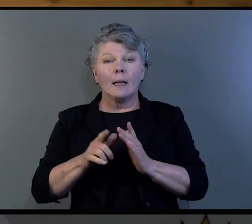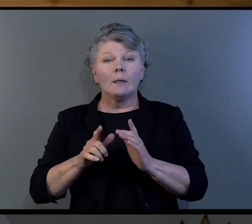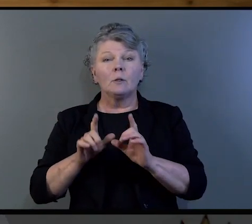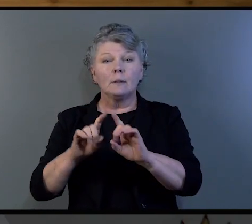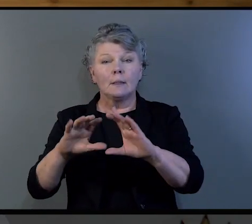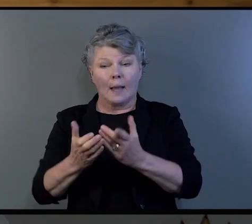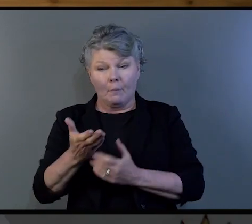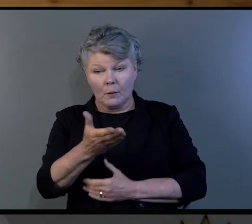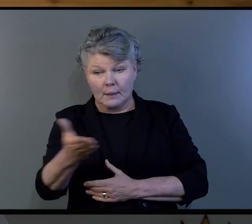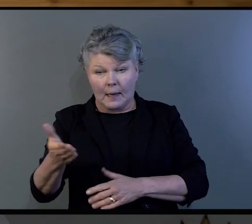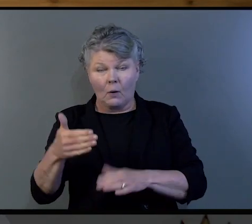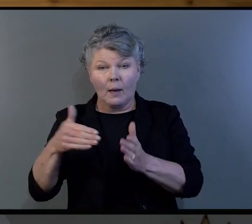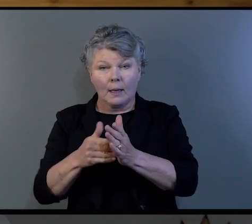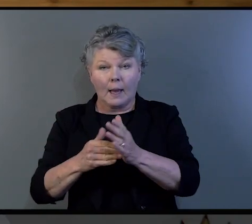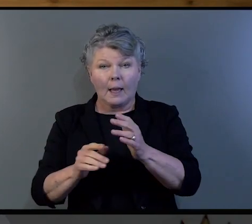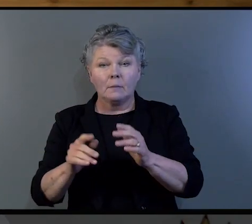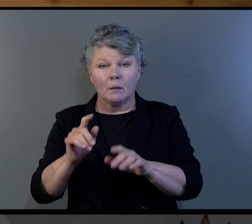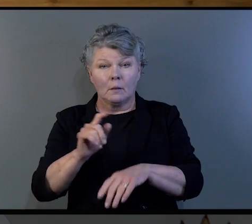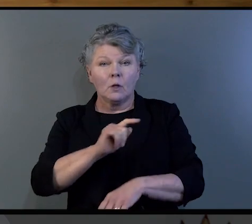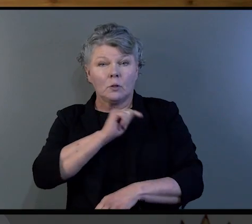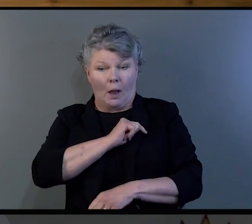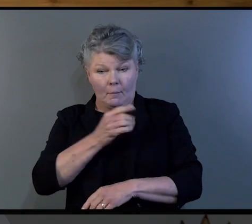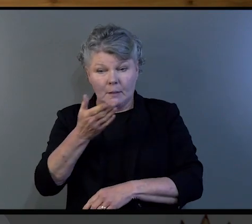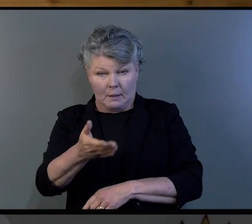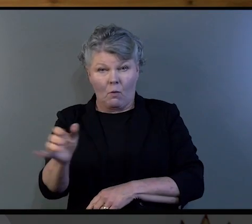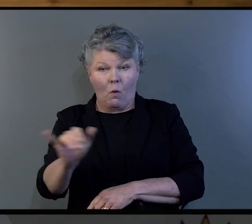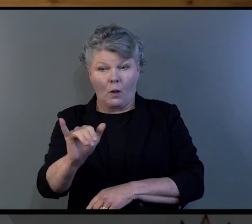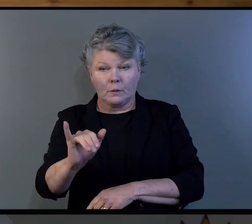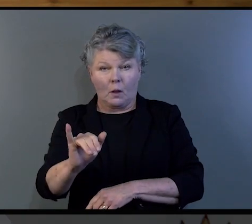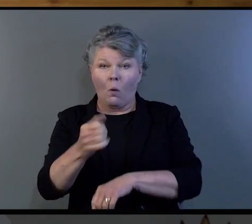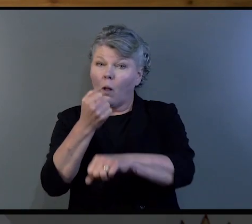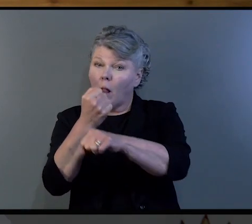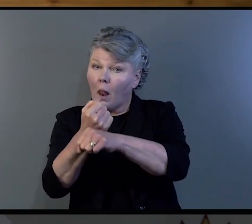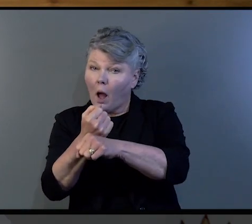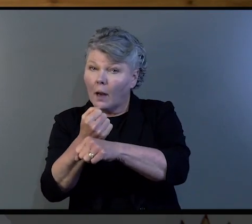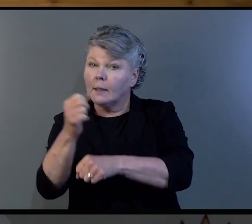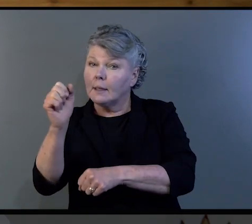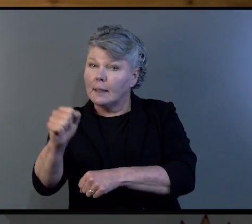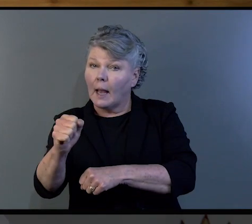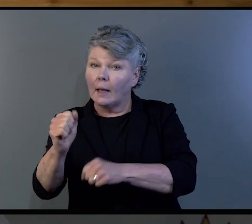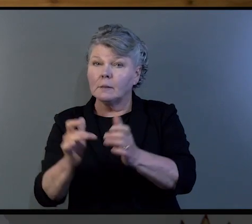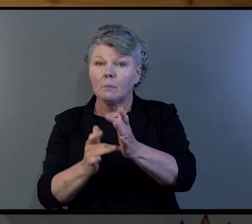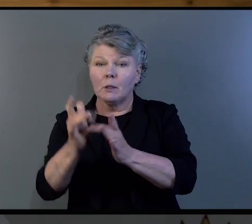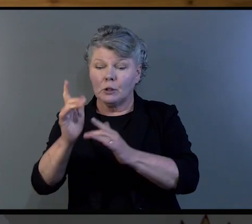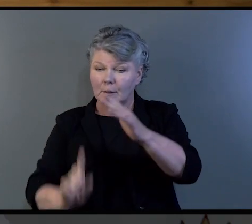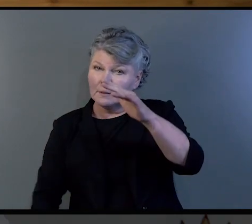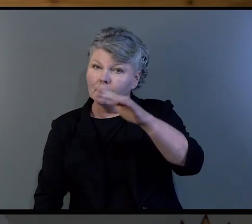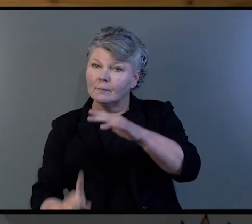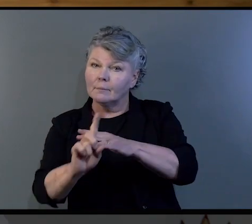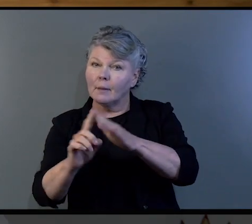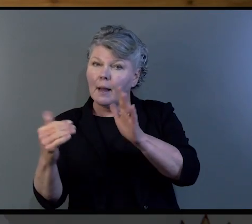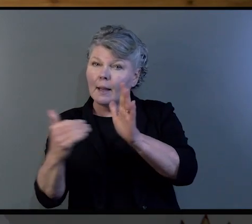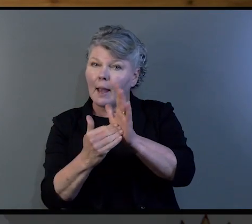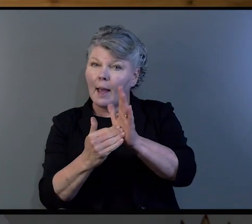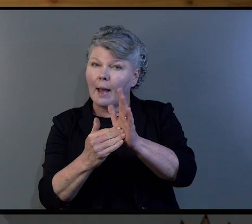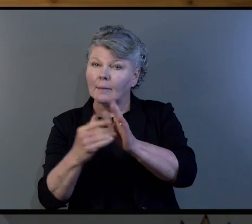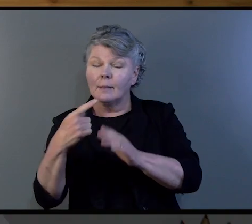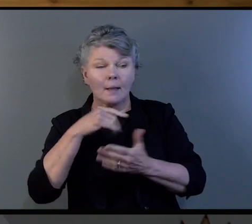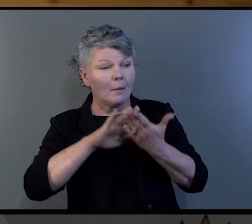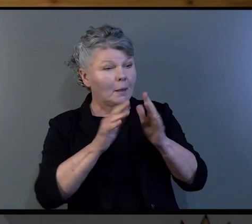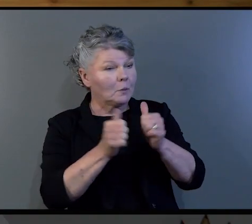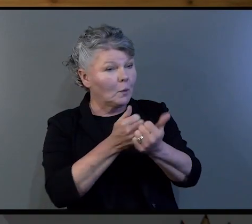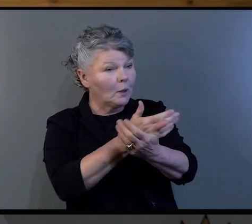his disciples were inside again, and Thomas was with them. Although the doors were locked, Jesus came and stood among them, and